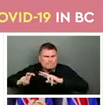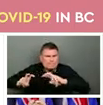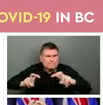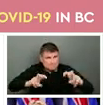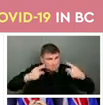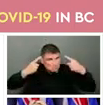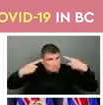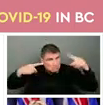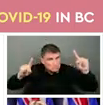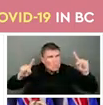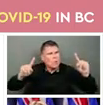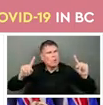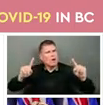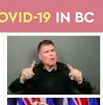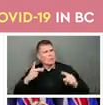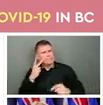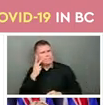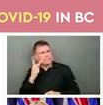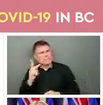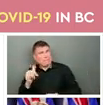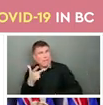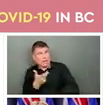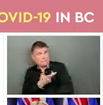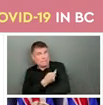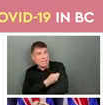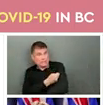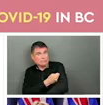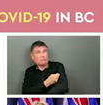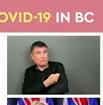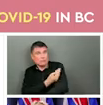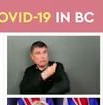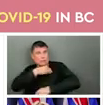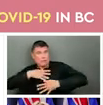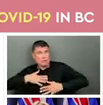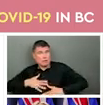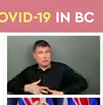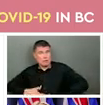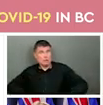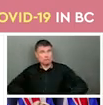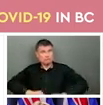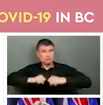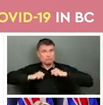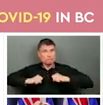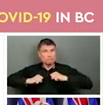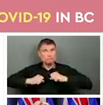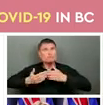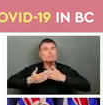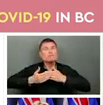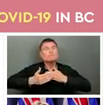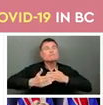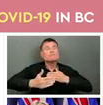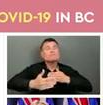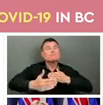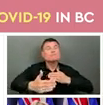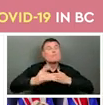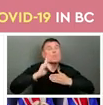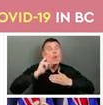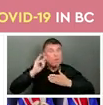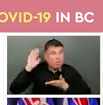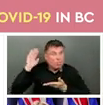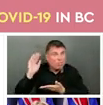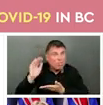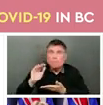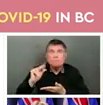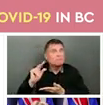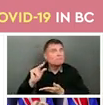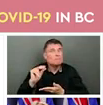see a waning of protection. And the good news is we're not seeing that. That tells us that even with a single dose of vaccine, we're